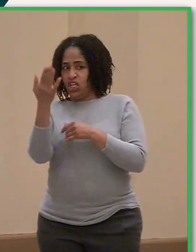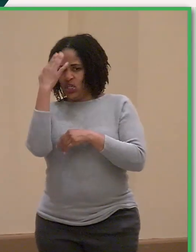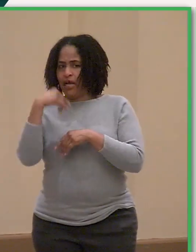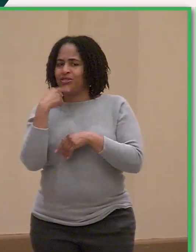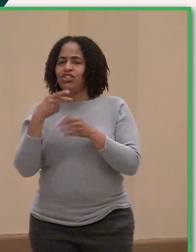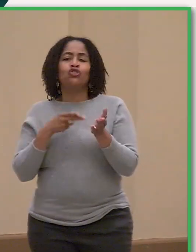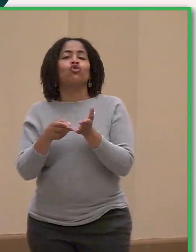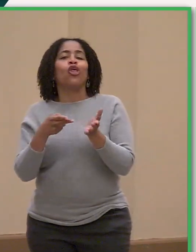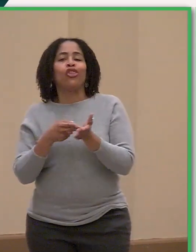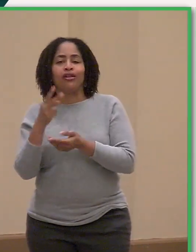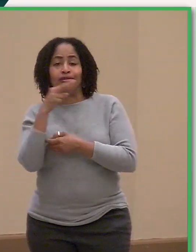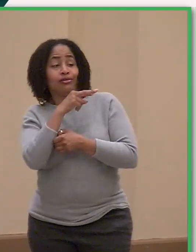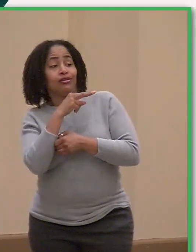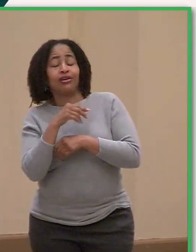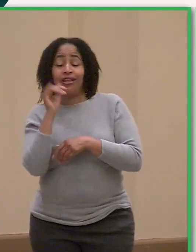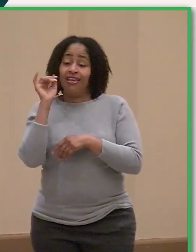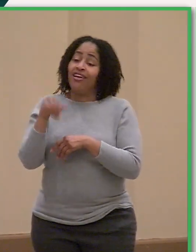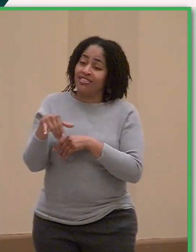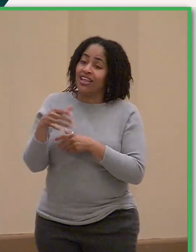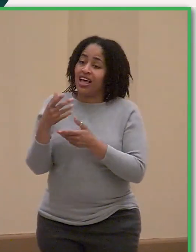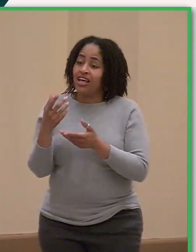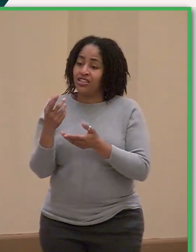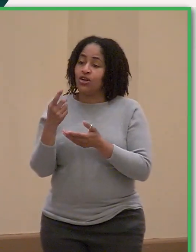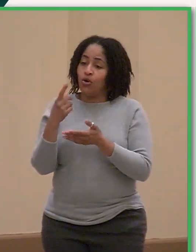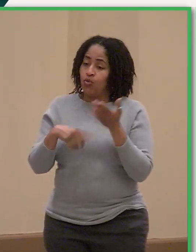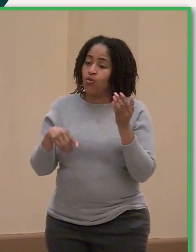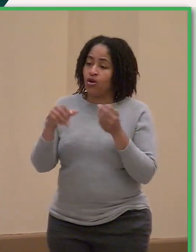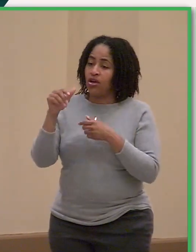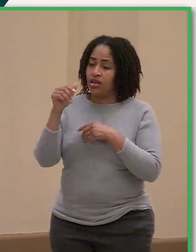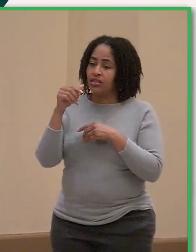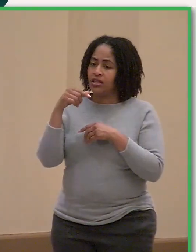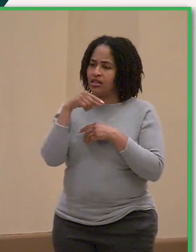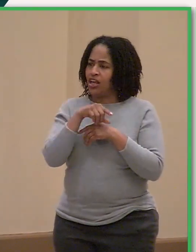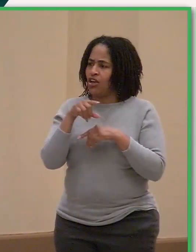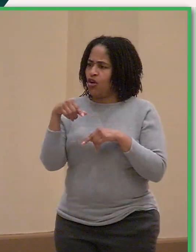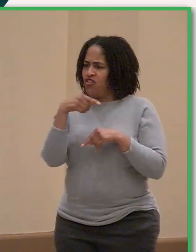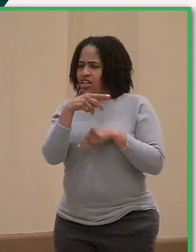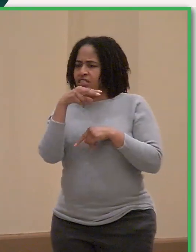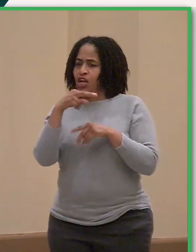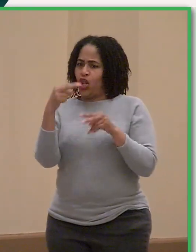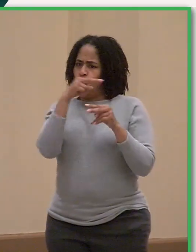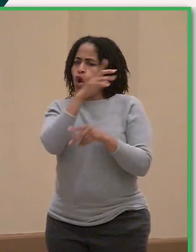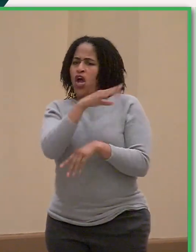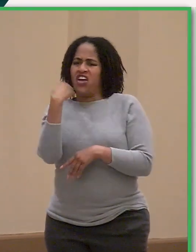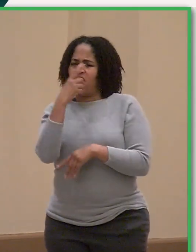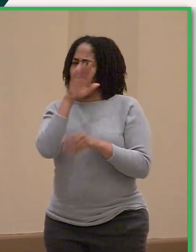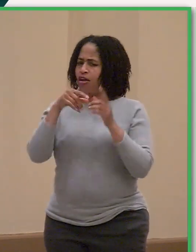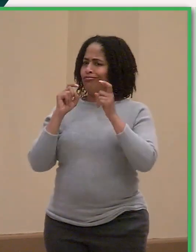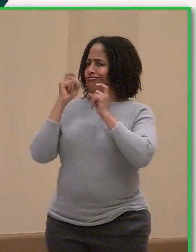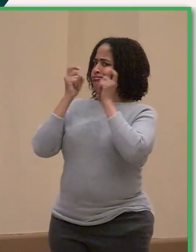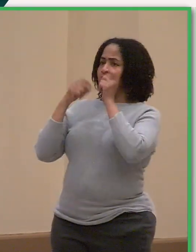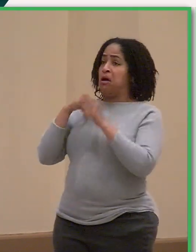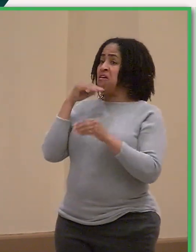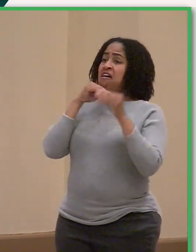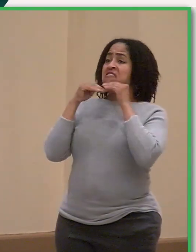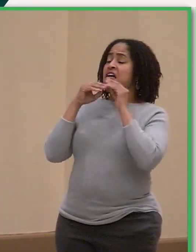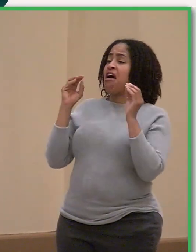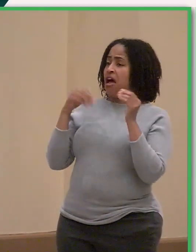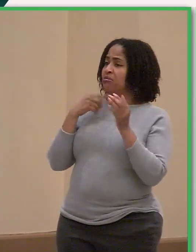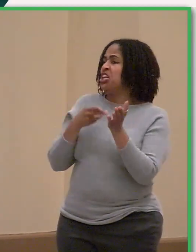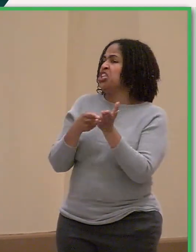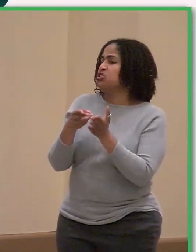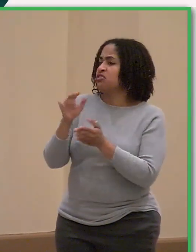the truth. Just as well as Angela Whitfield here over there. They're sitting here, look at her face. I'm not lying.